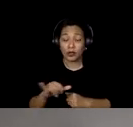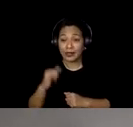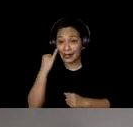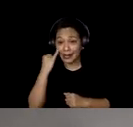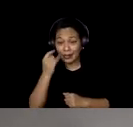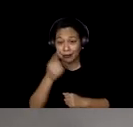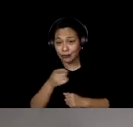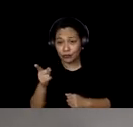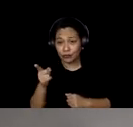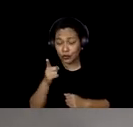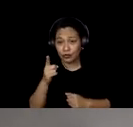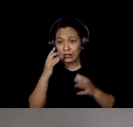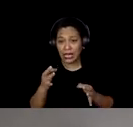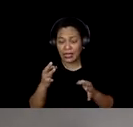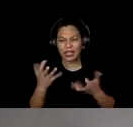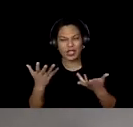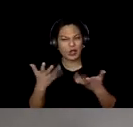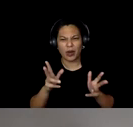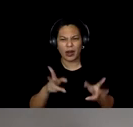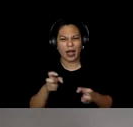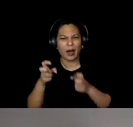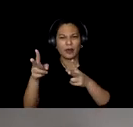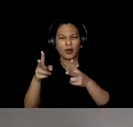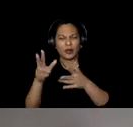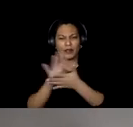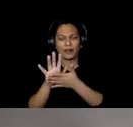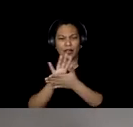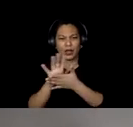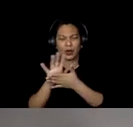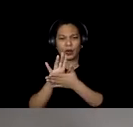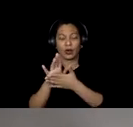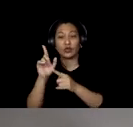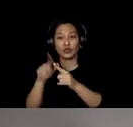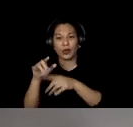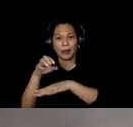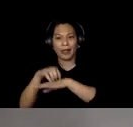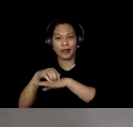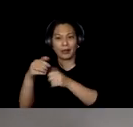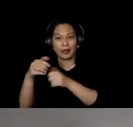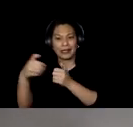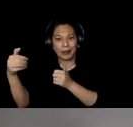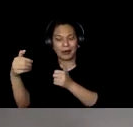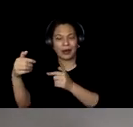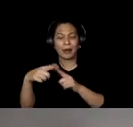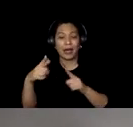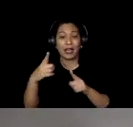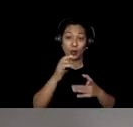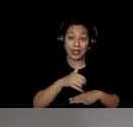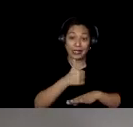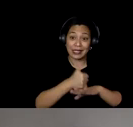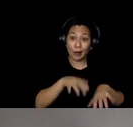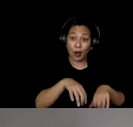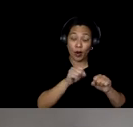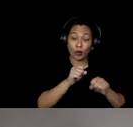for whatever reason not to upload your videos to these video platforms, but you want to host videos on